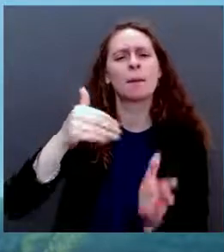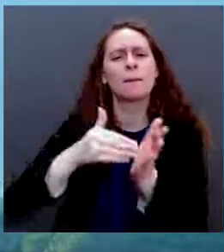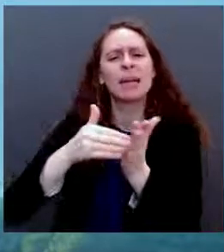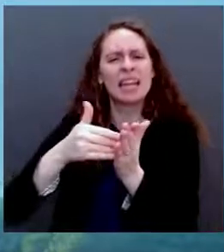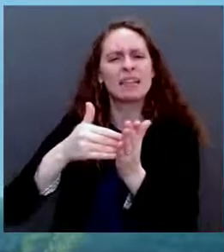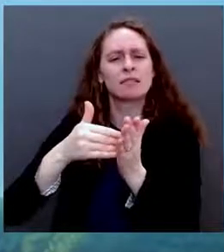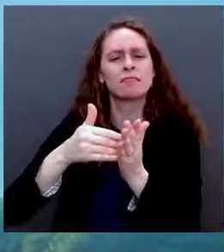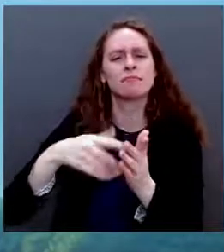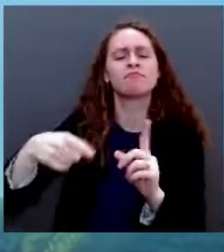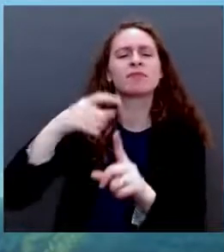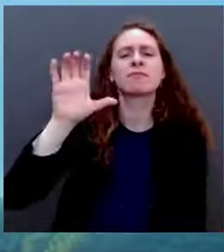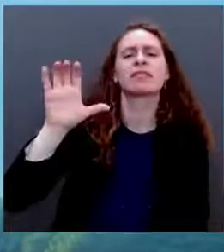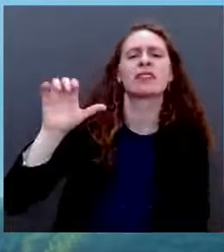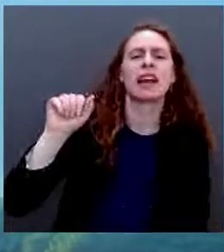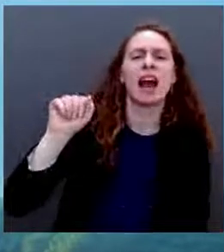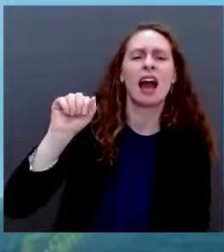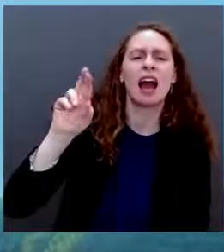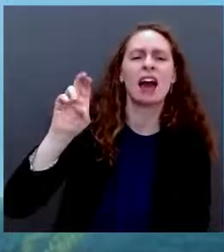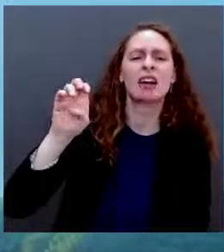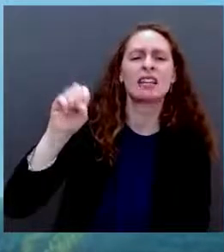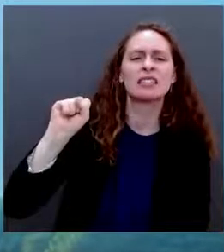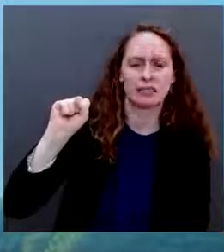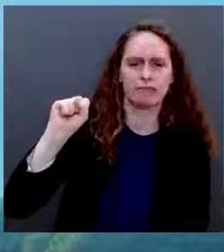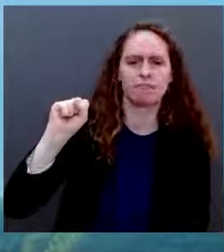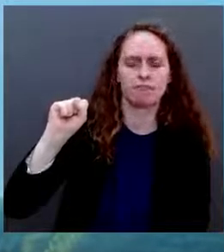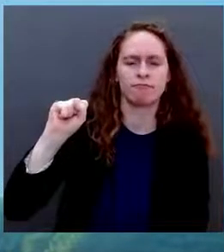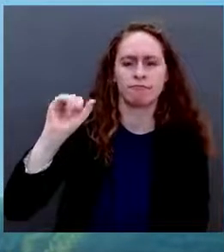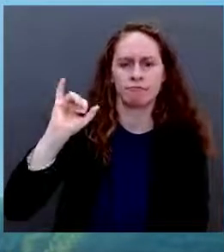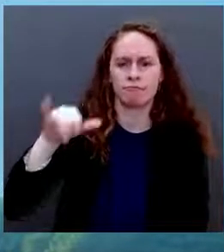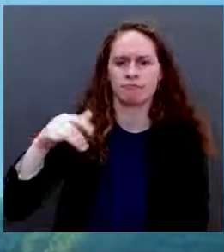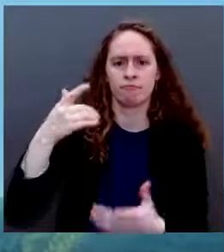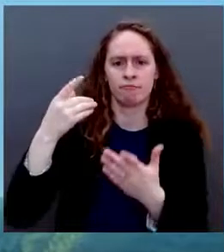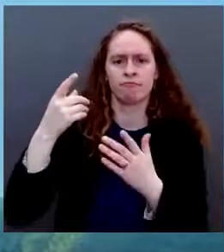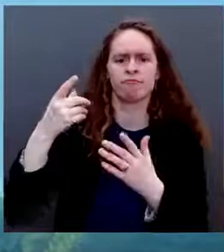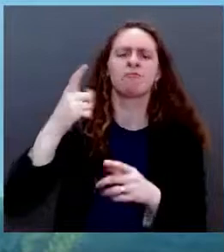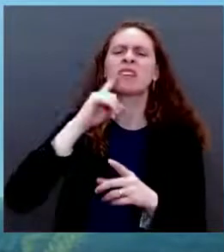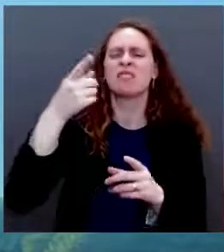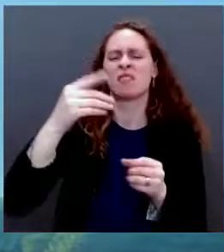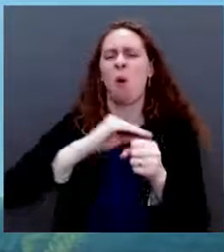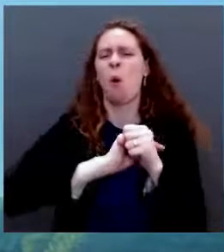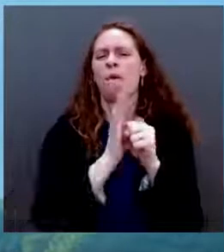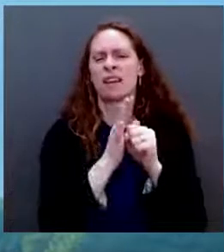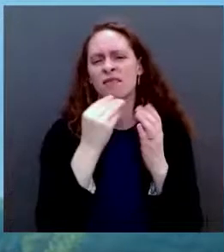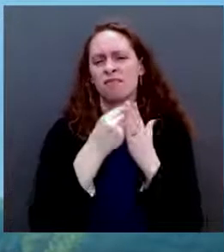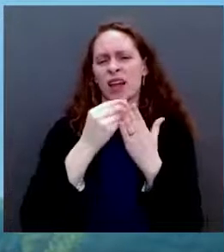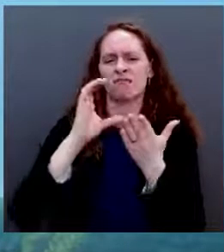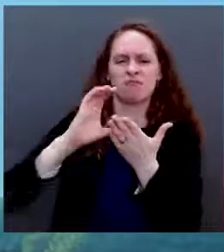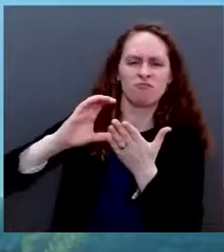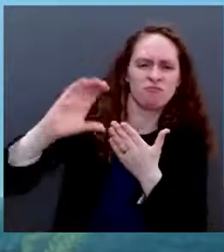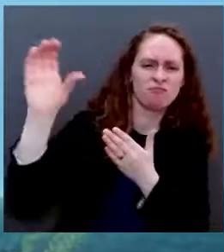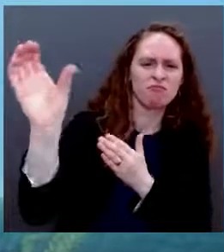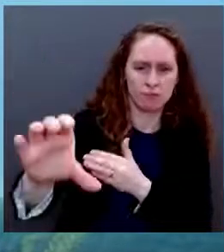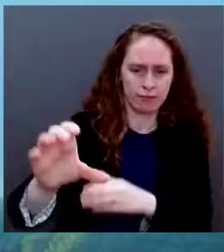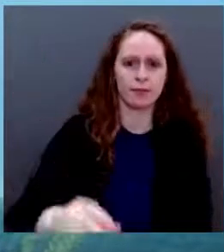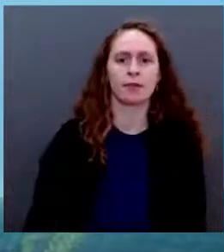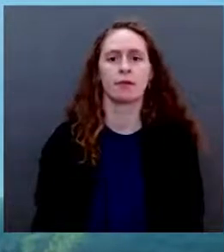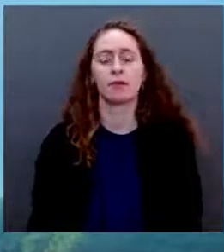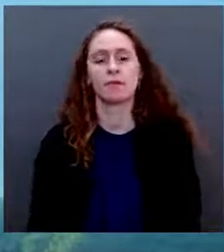of Agriculture to fund some projects just as you're speaking of. So we